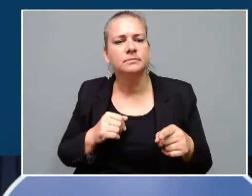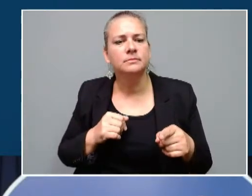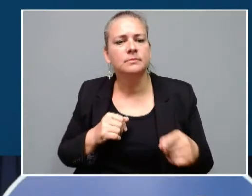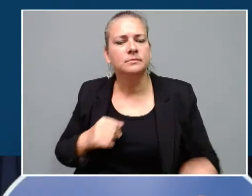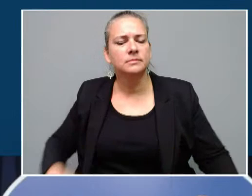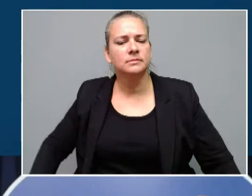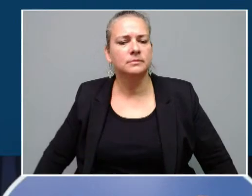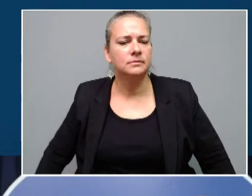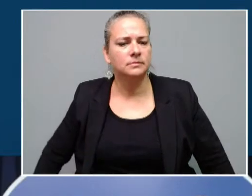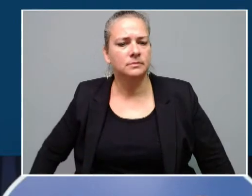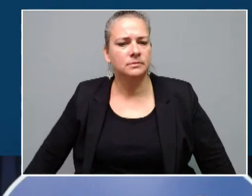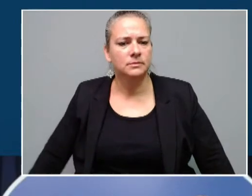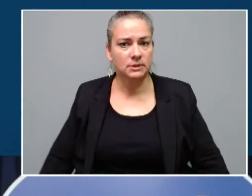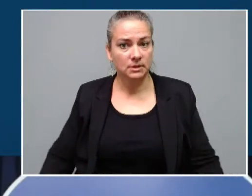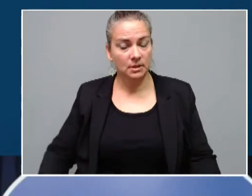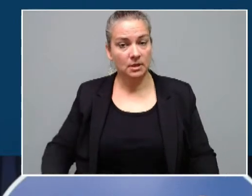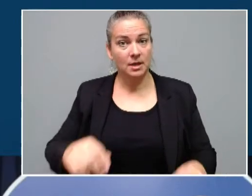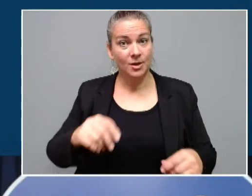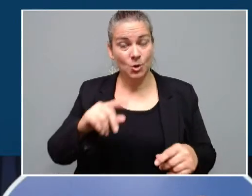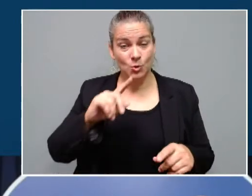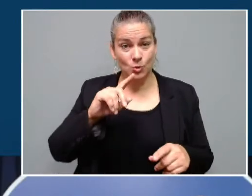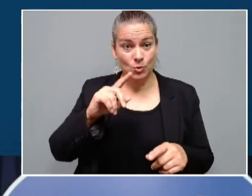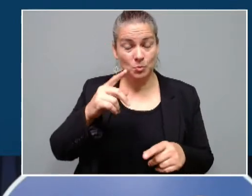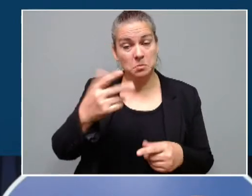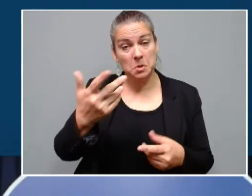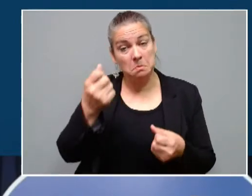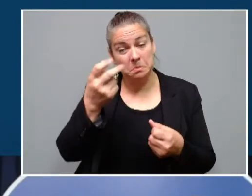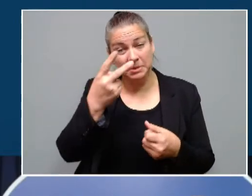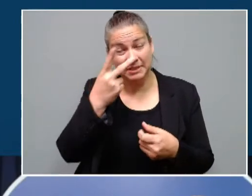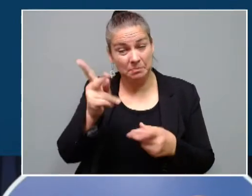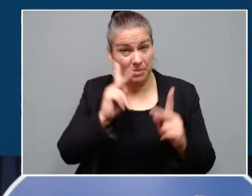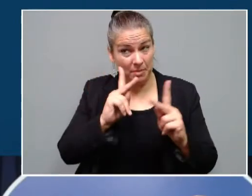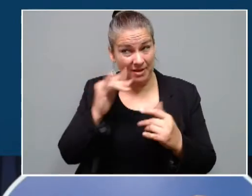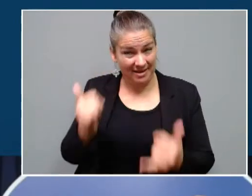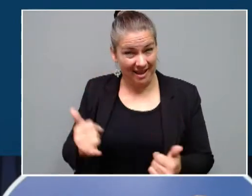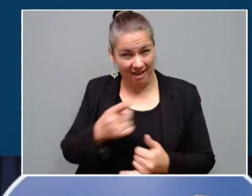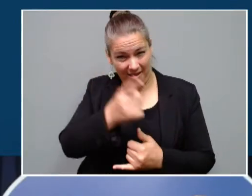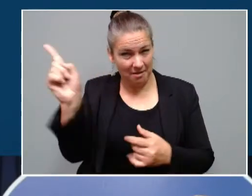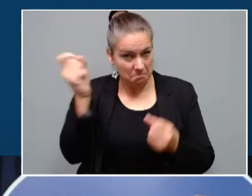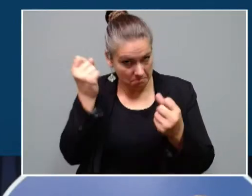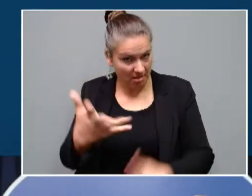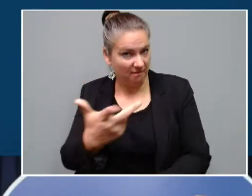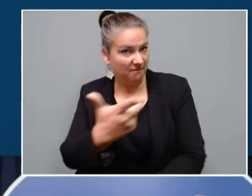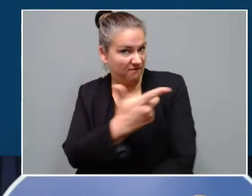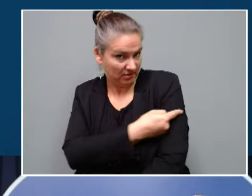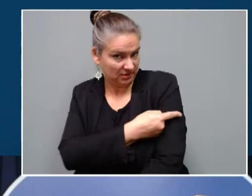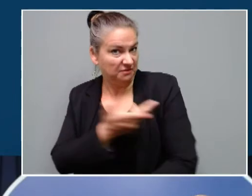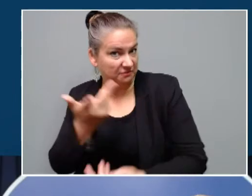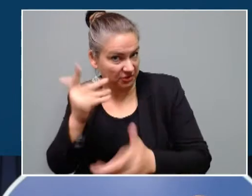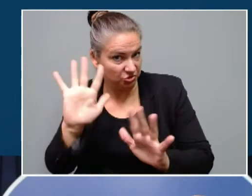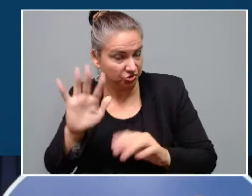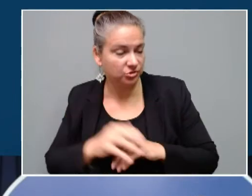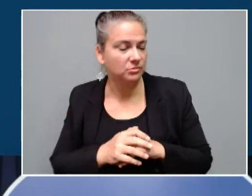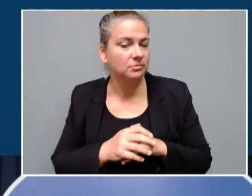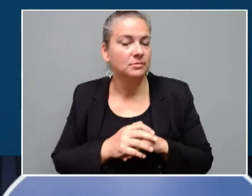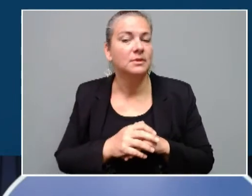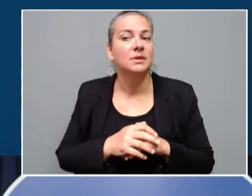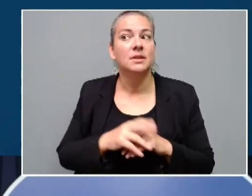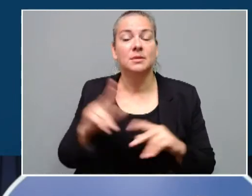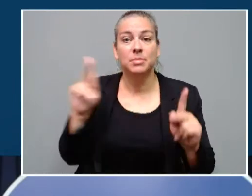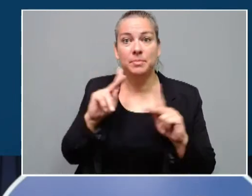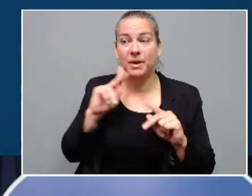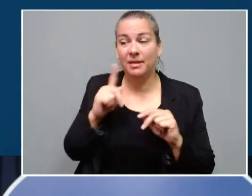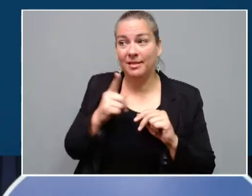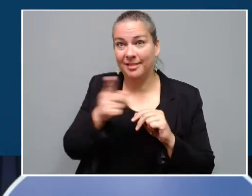more people have been vaccinated. The second is many people who haven't been vaccinated have already had